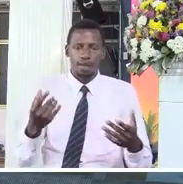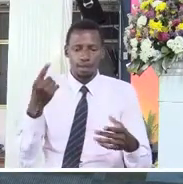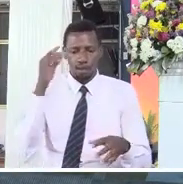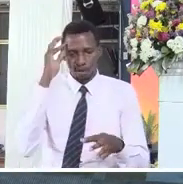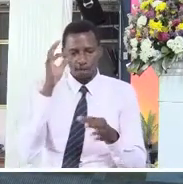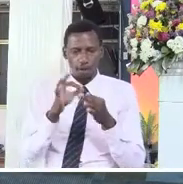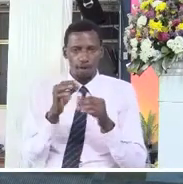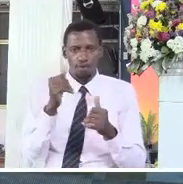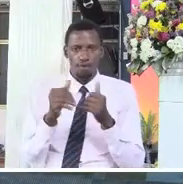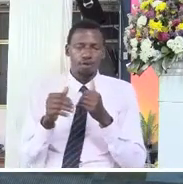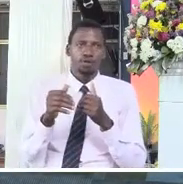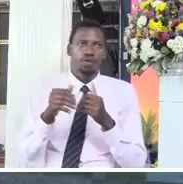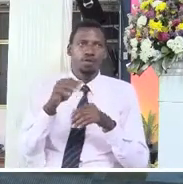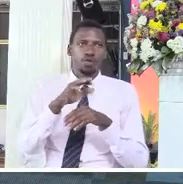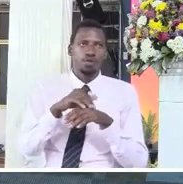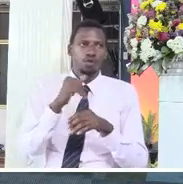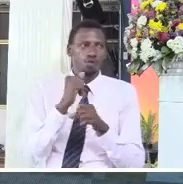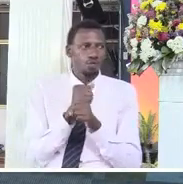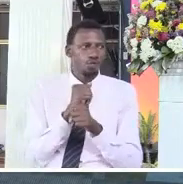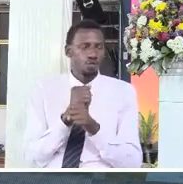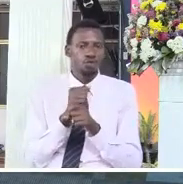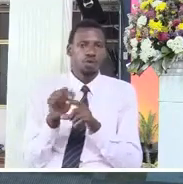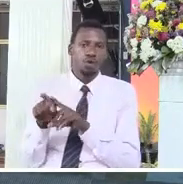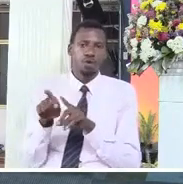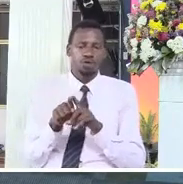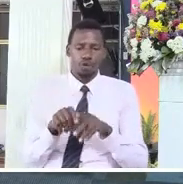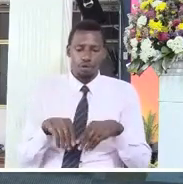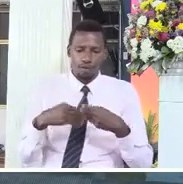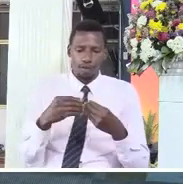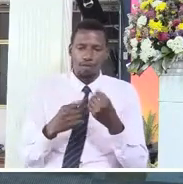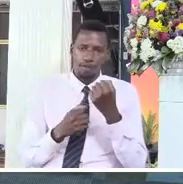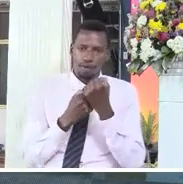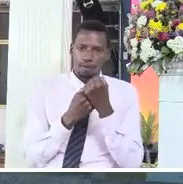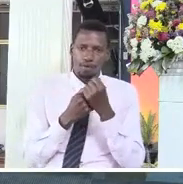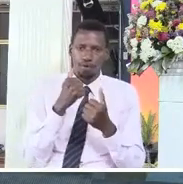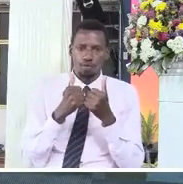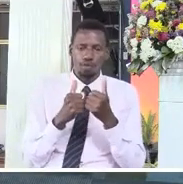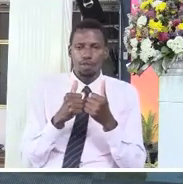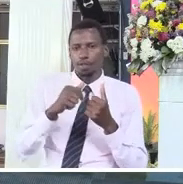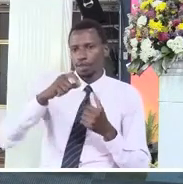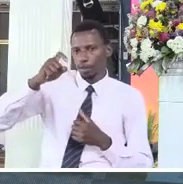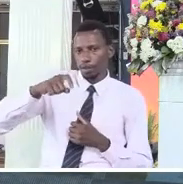do. Then let us also give them support which is necessary,